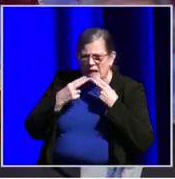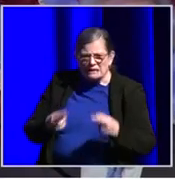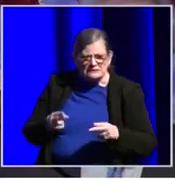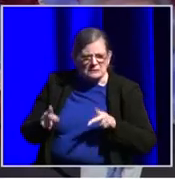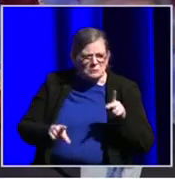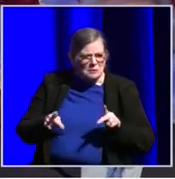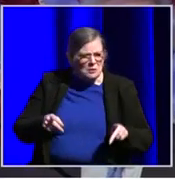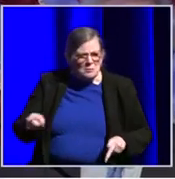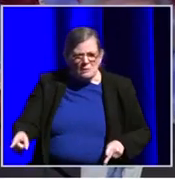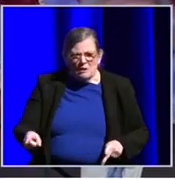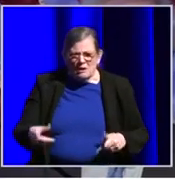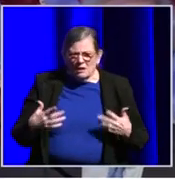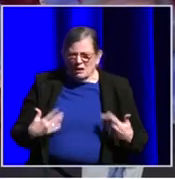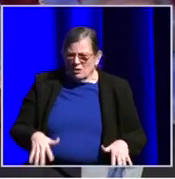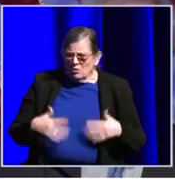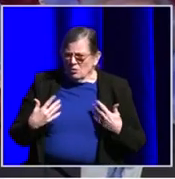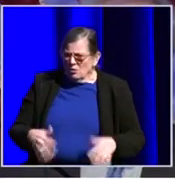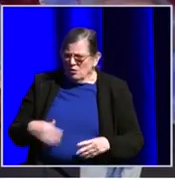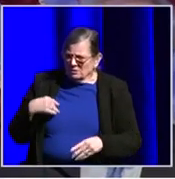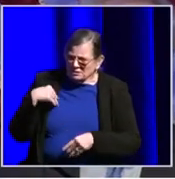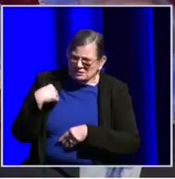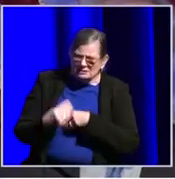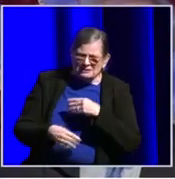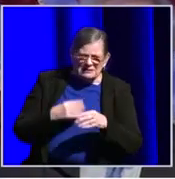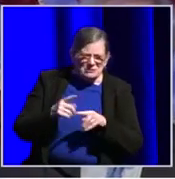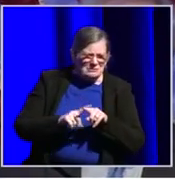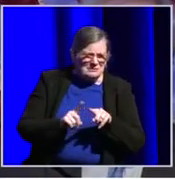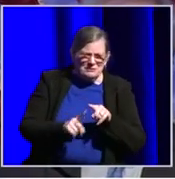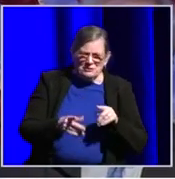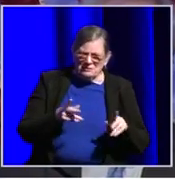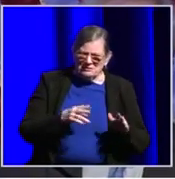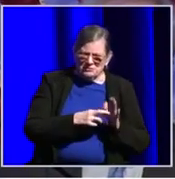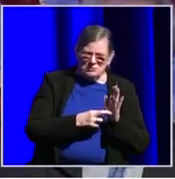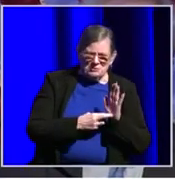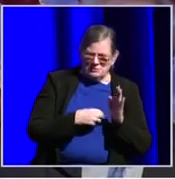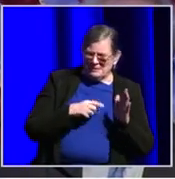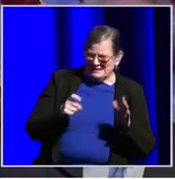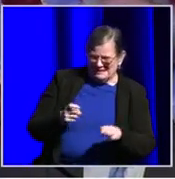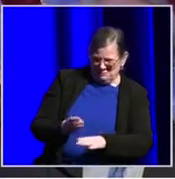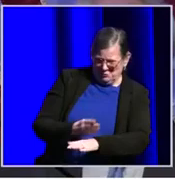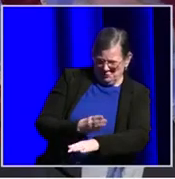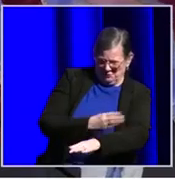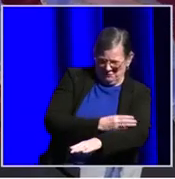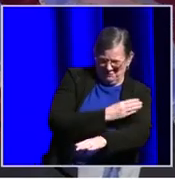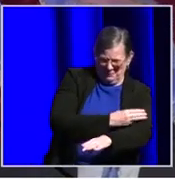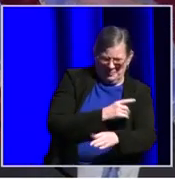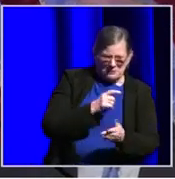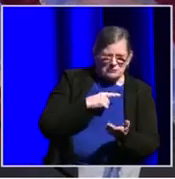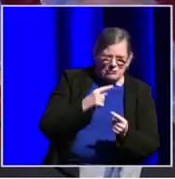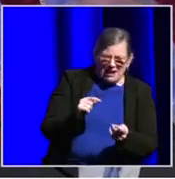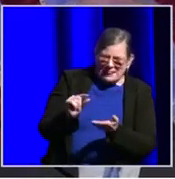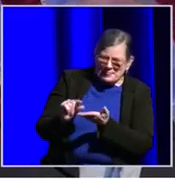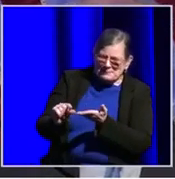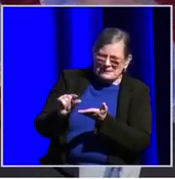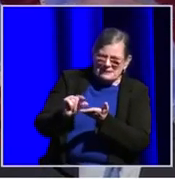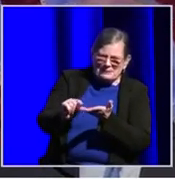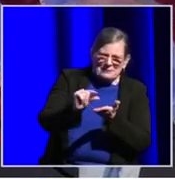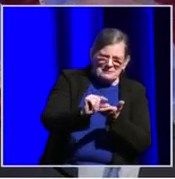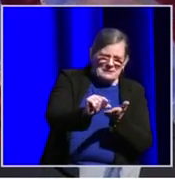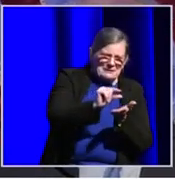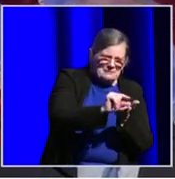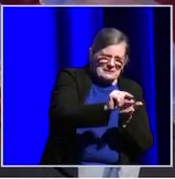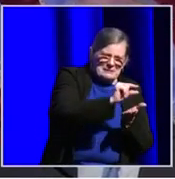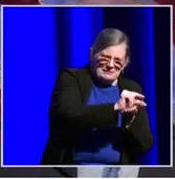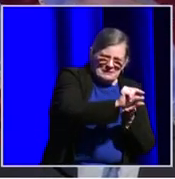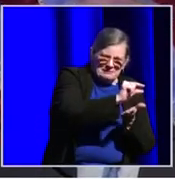but we also recognize that that progress has been incremental. We found programs that work, like Pathways,